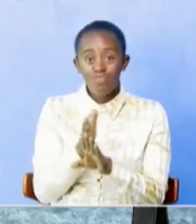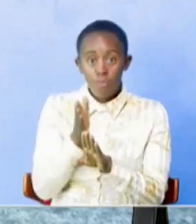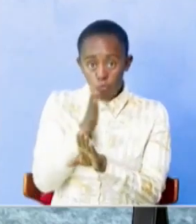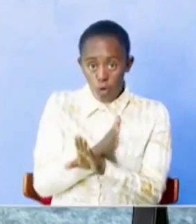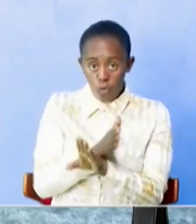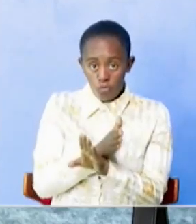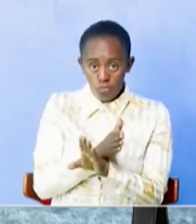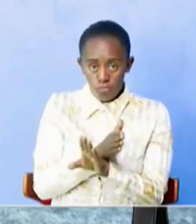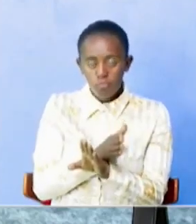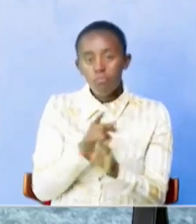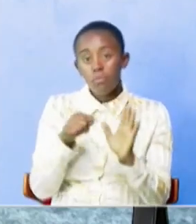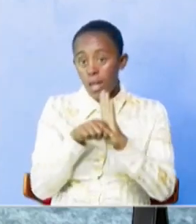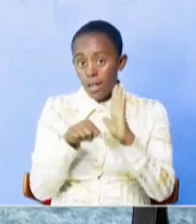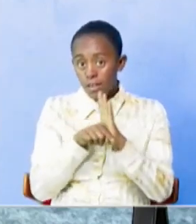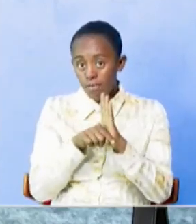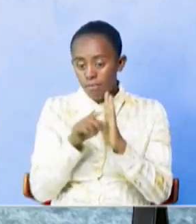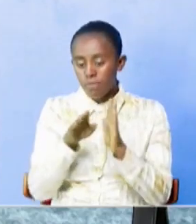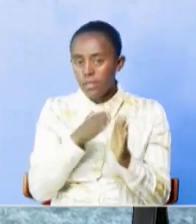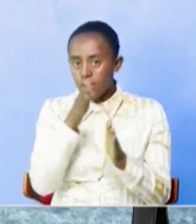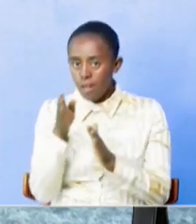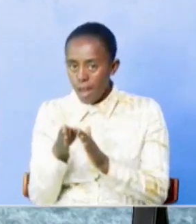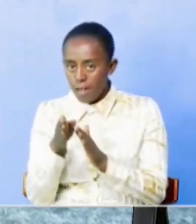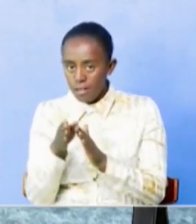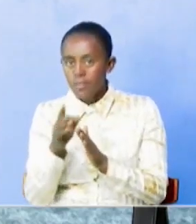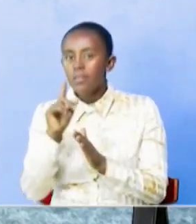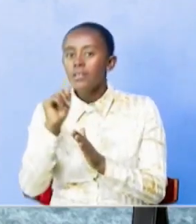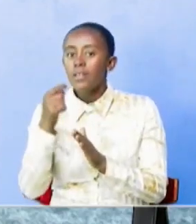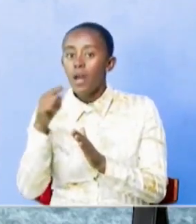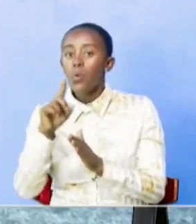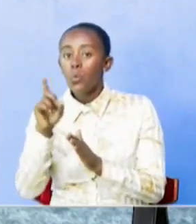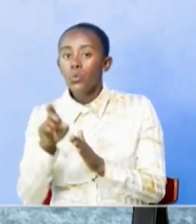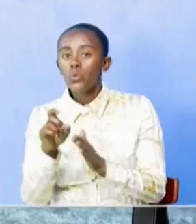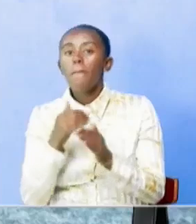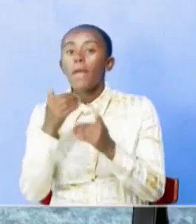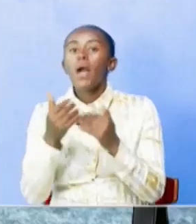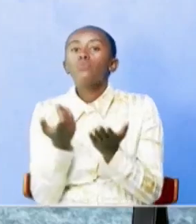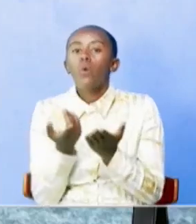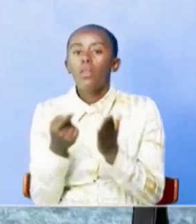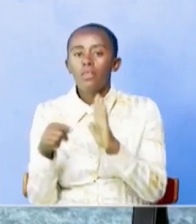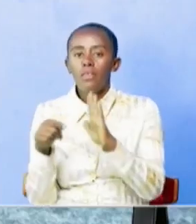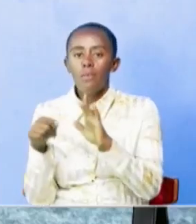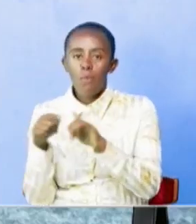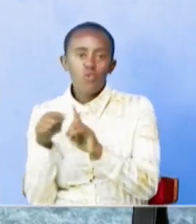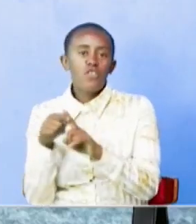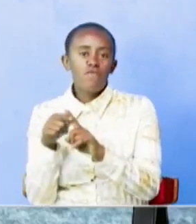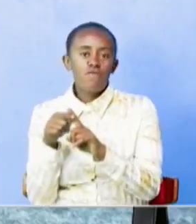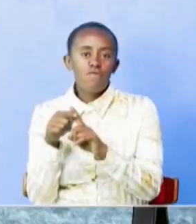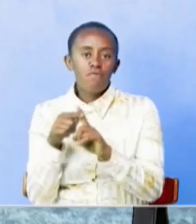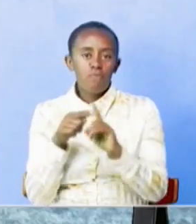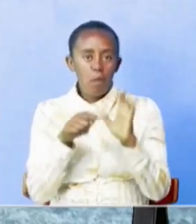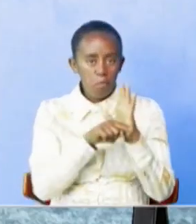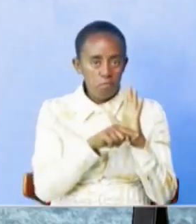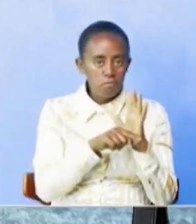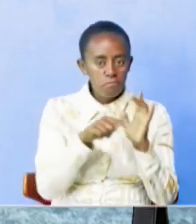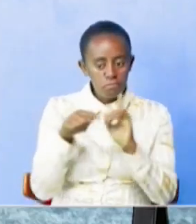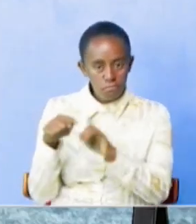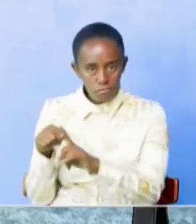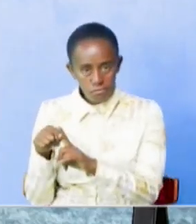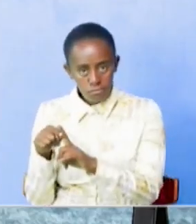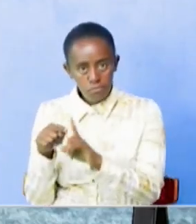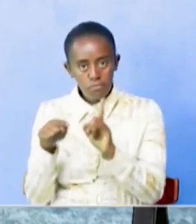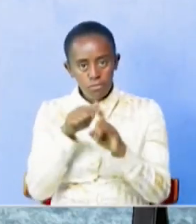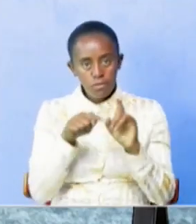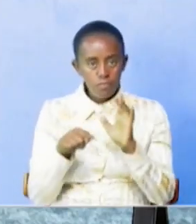is negative, and then the tag question becomes what? Positive, as you see here. And we'll give an